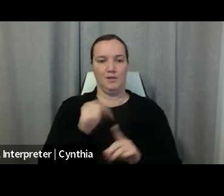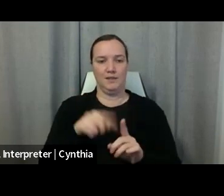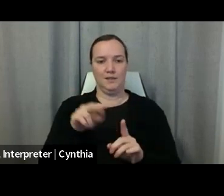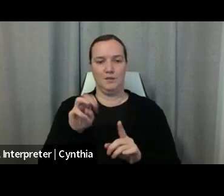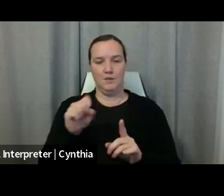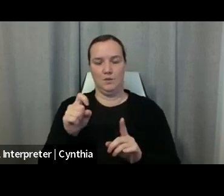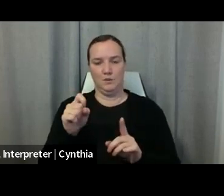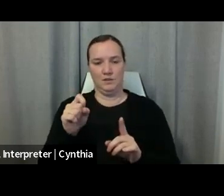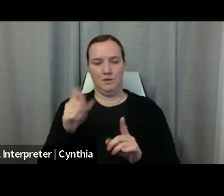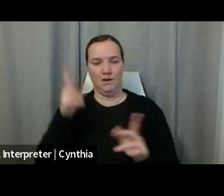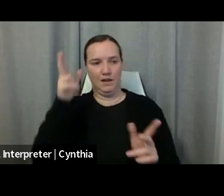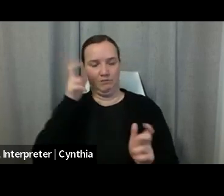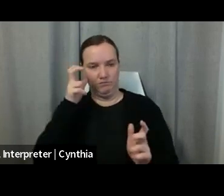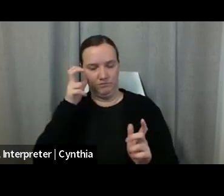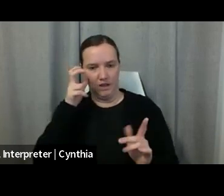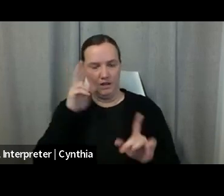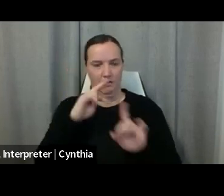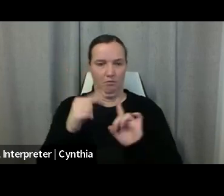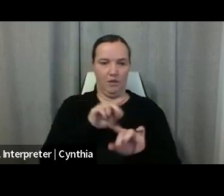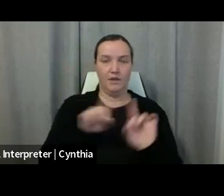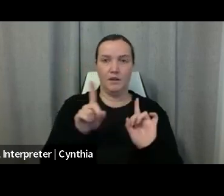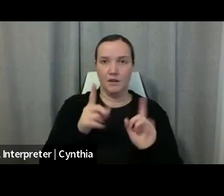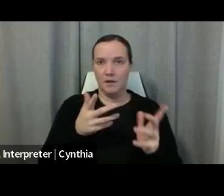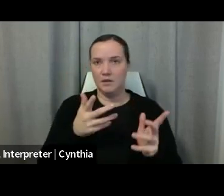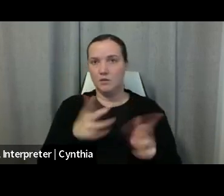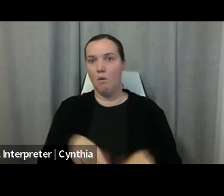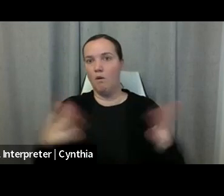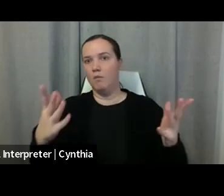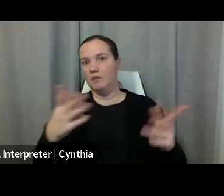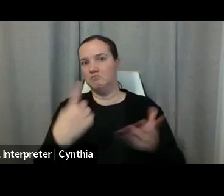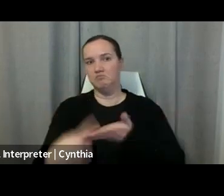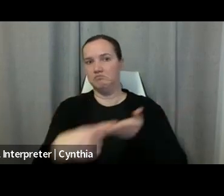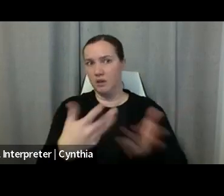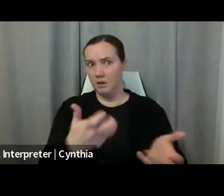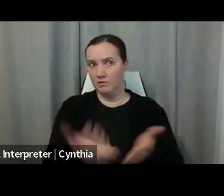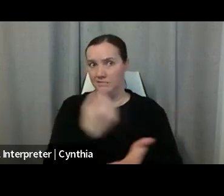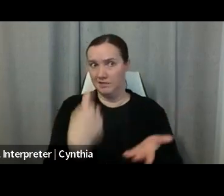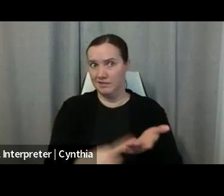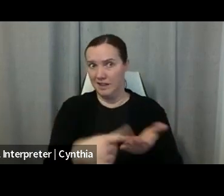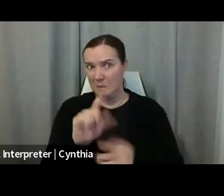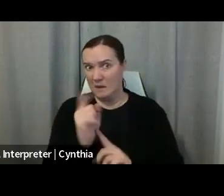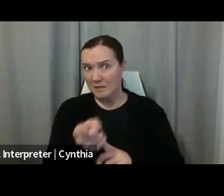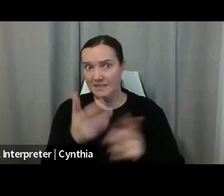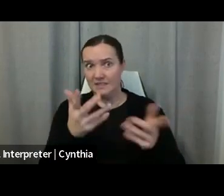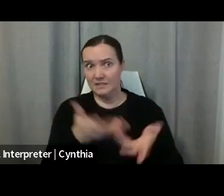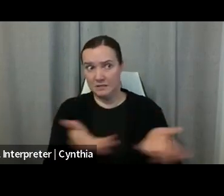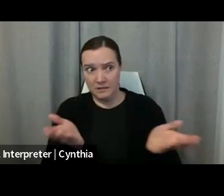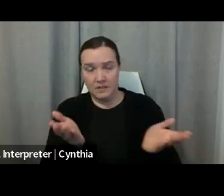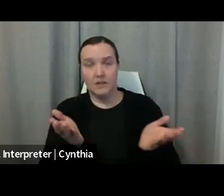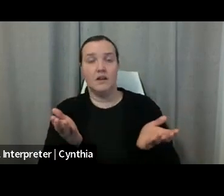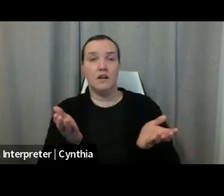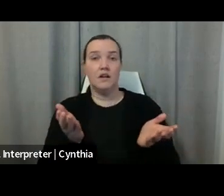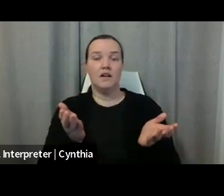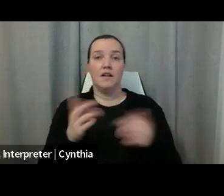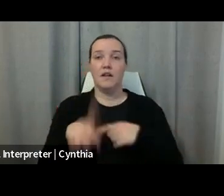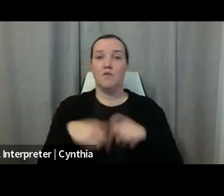ways, and maybe just open it up and say, does anybody want to discuss this for like 20 minutes or whatever? And then like we